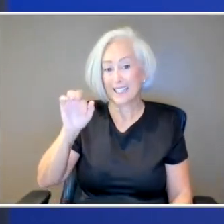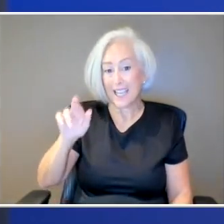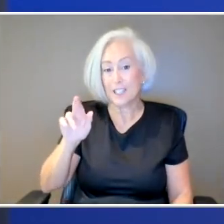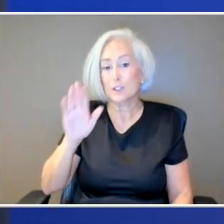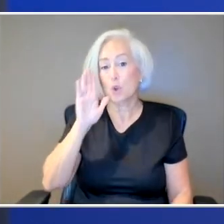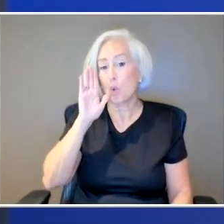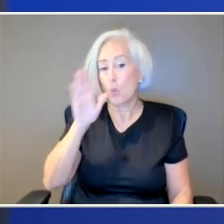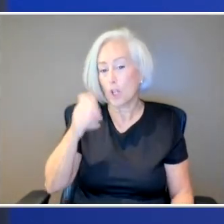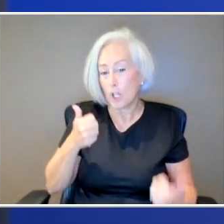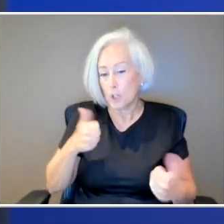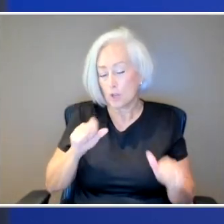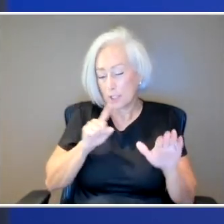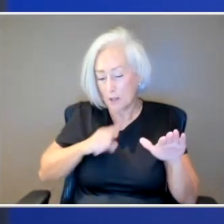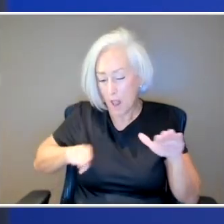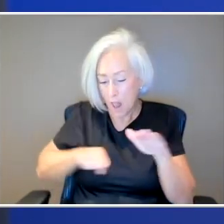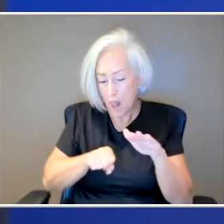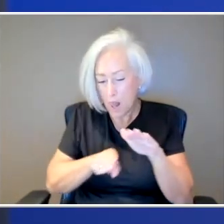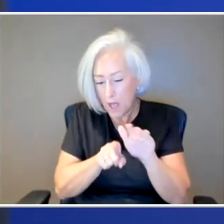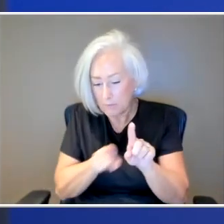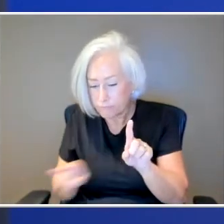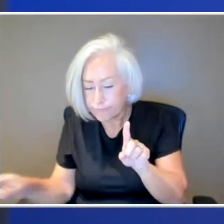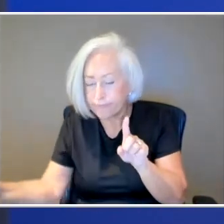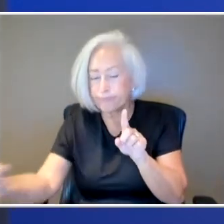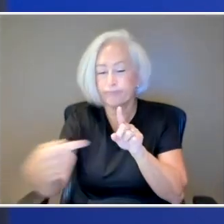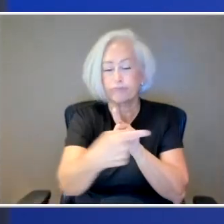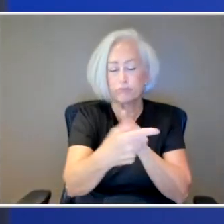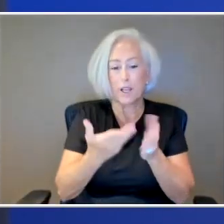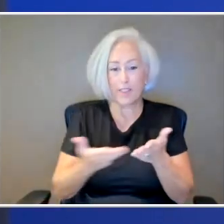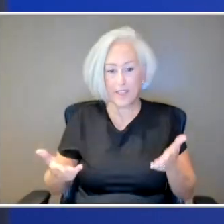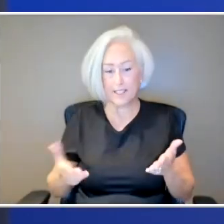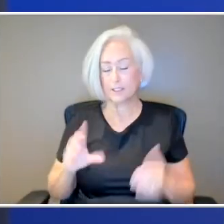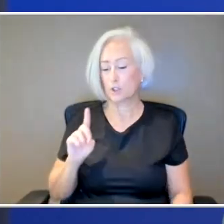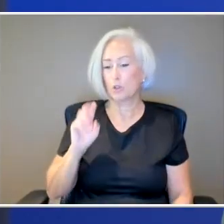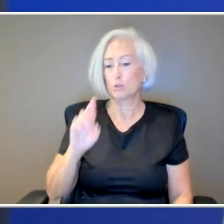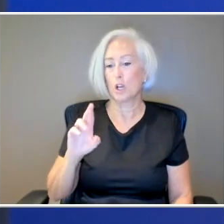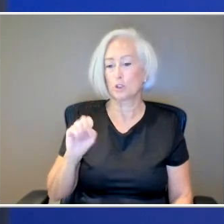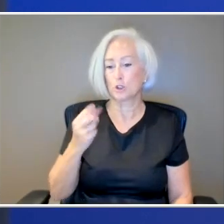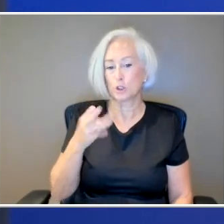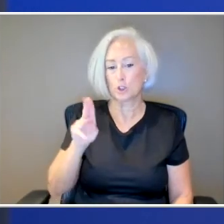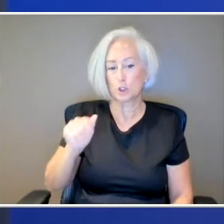tricky. Dr. Sharma has been working with me on different types of